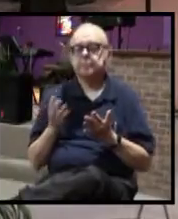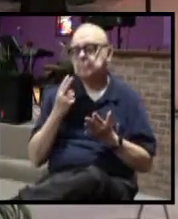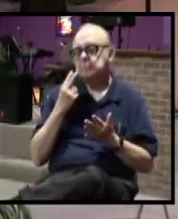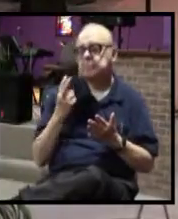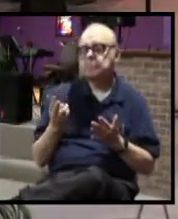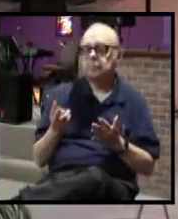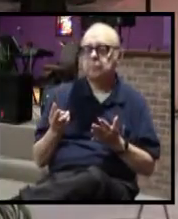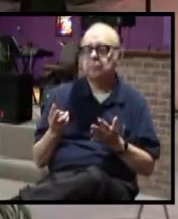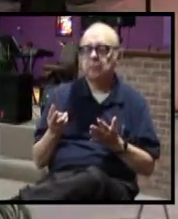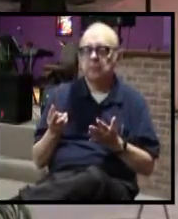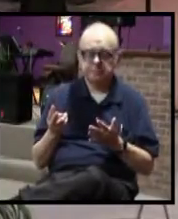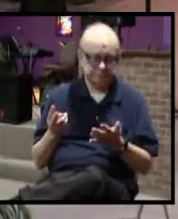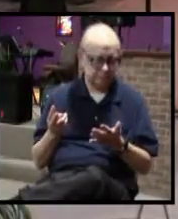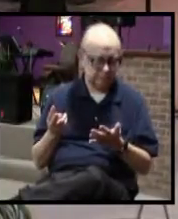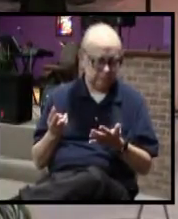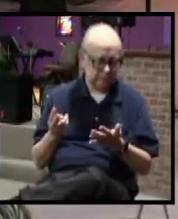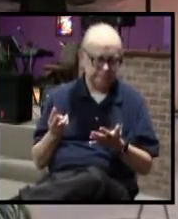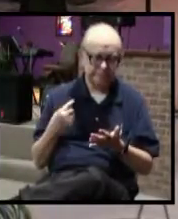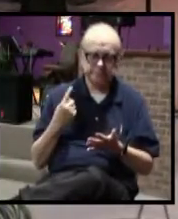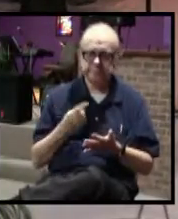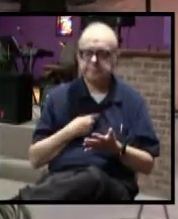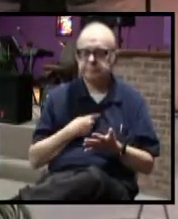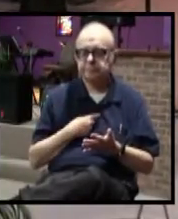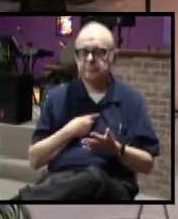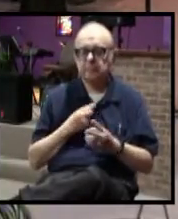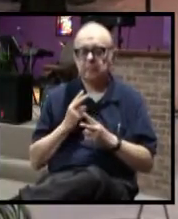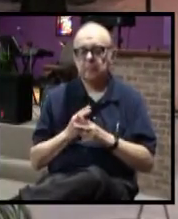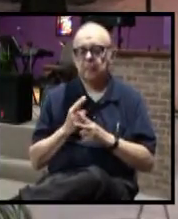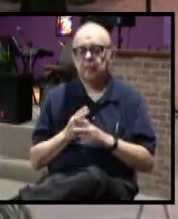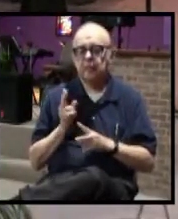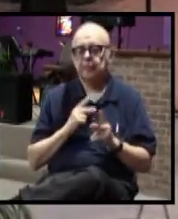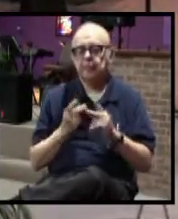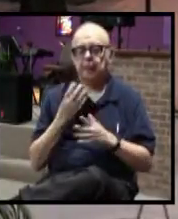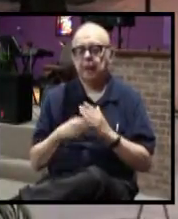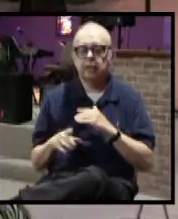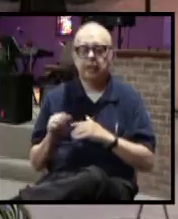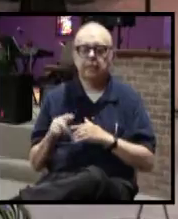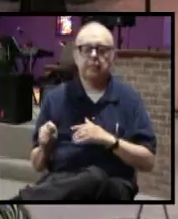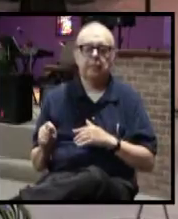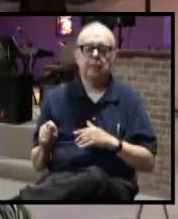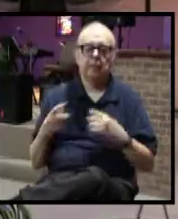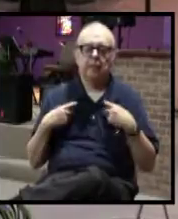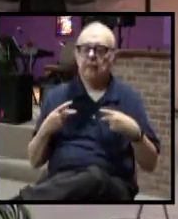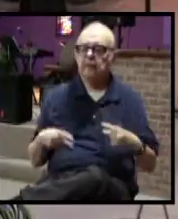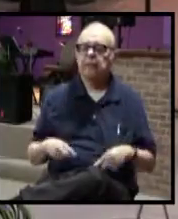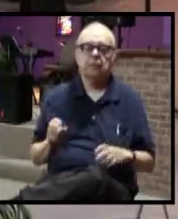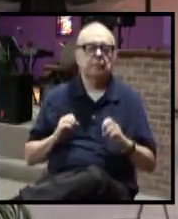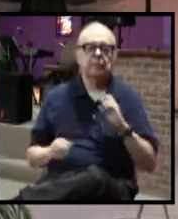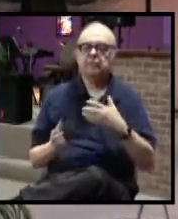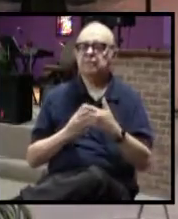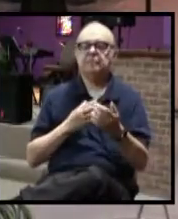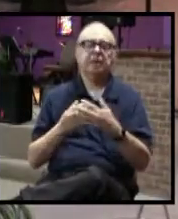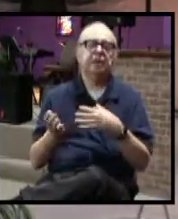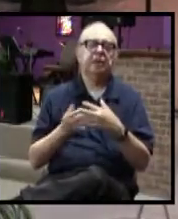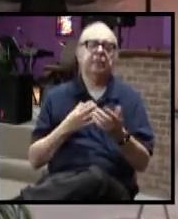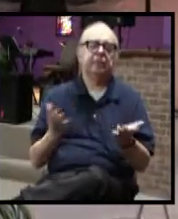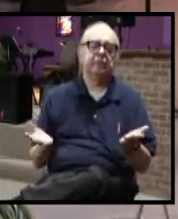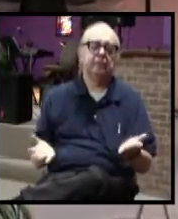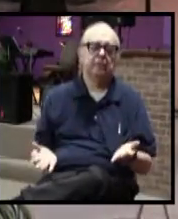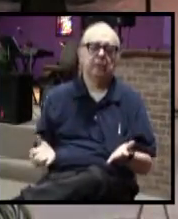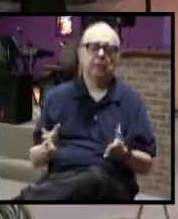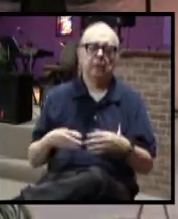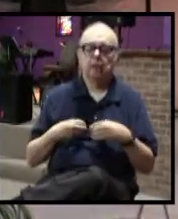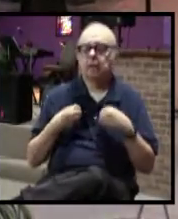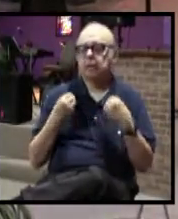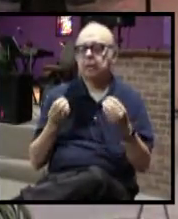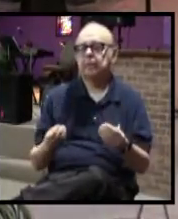these. You see, we're to care for outcasts, whether they're physical, emotional, and all of those.